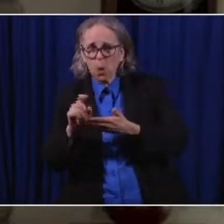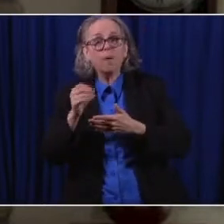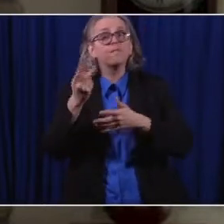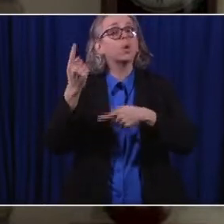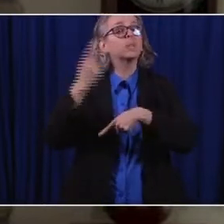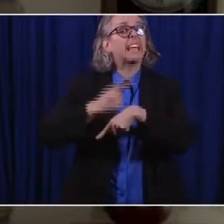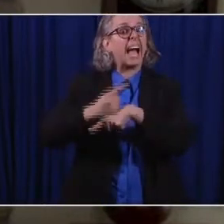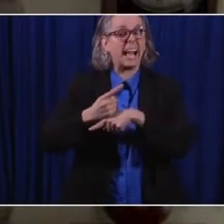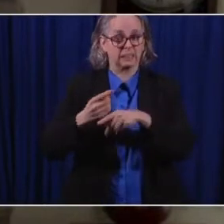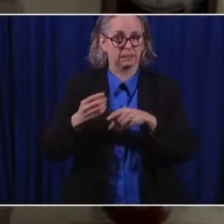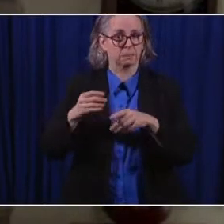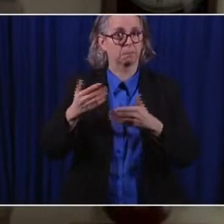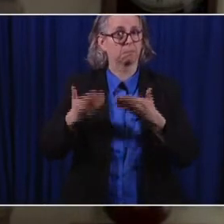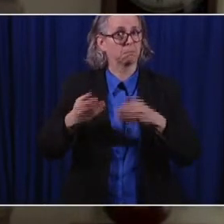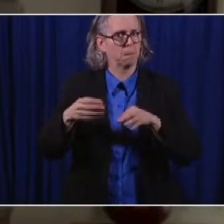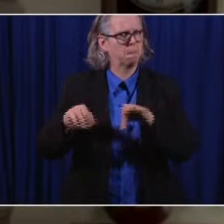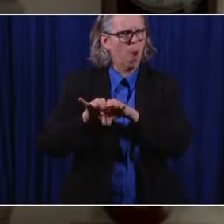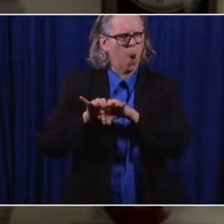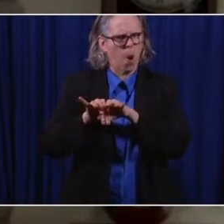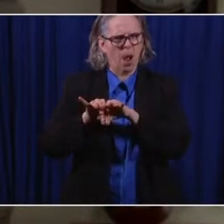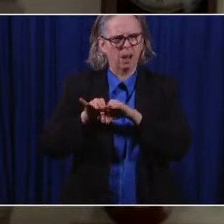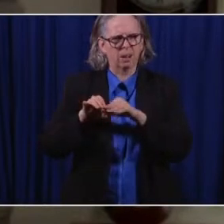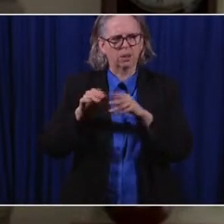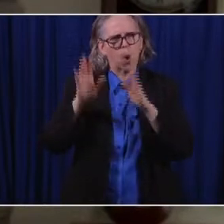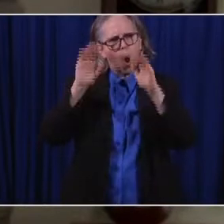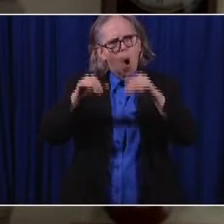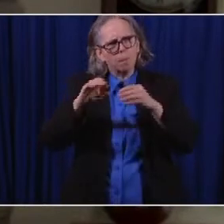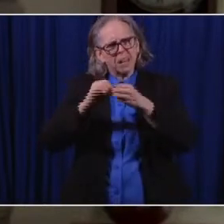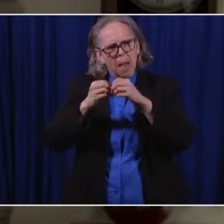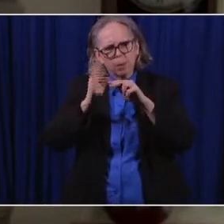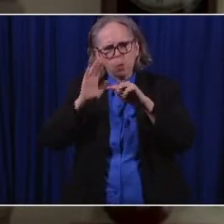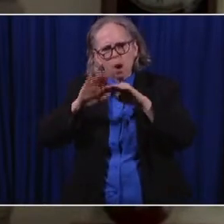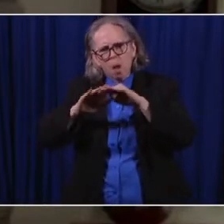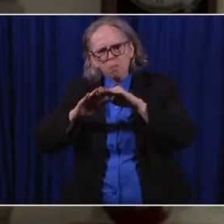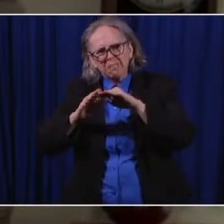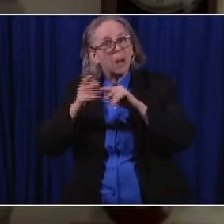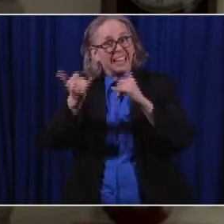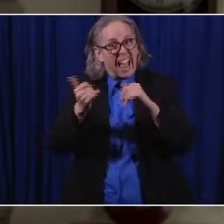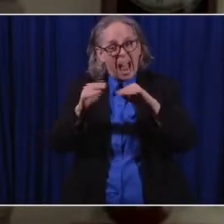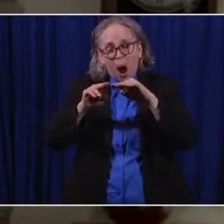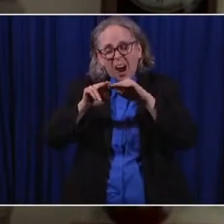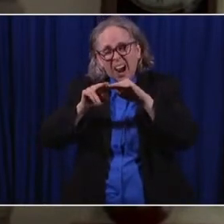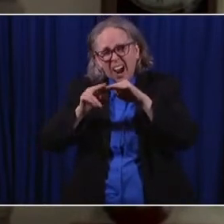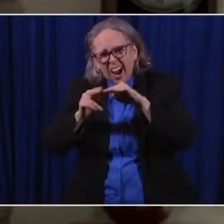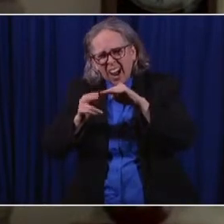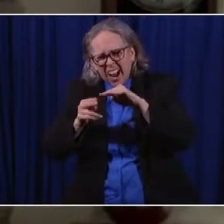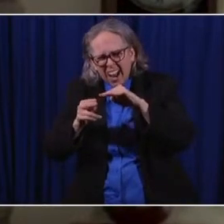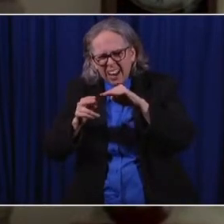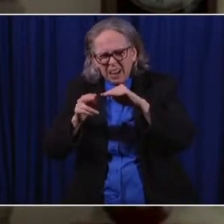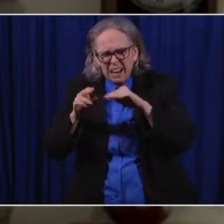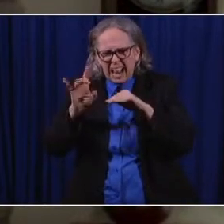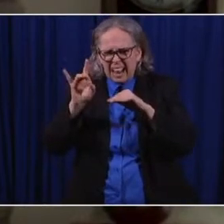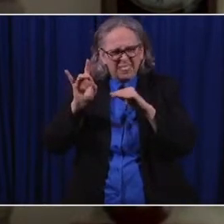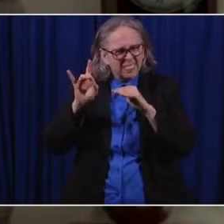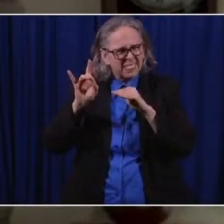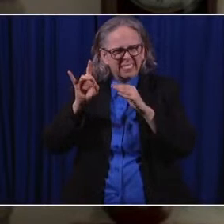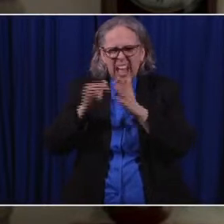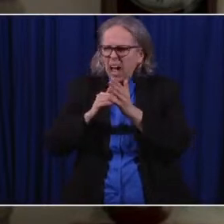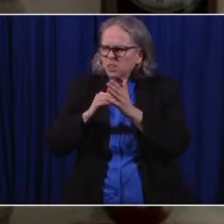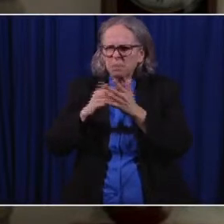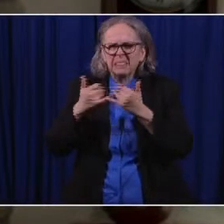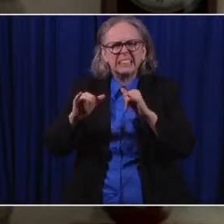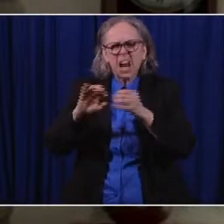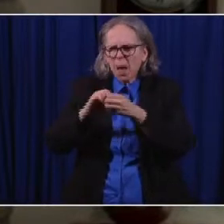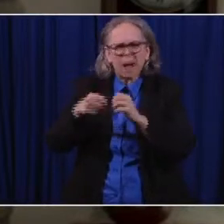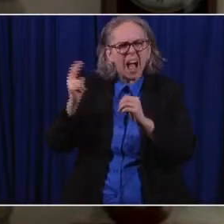little downturn in cases today, but, it's still, even if it stayed at that number that we showed you today, it's still